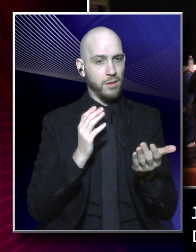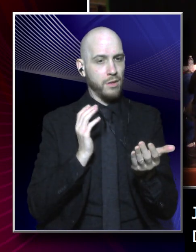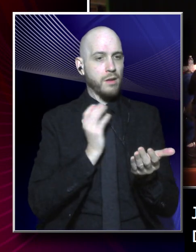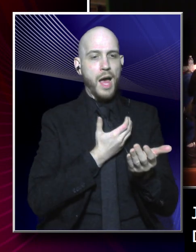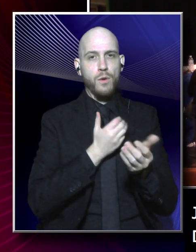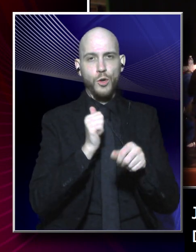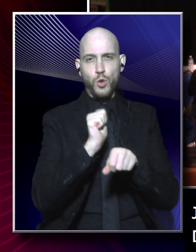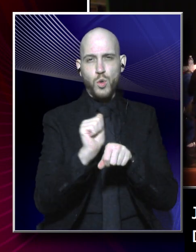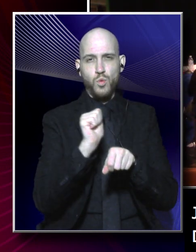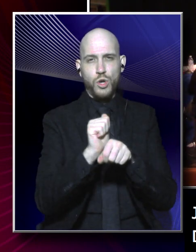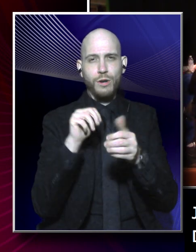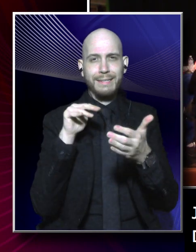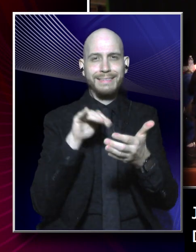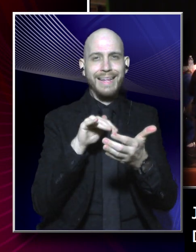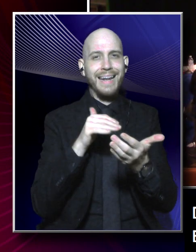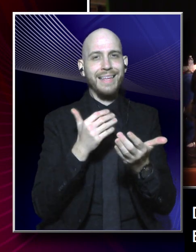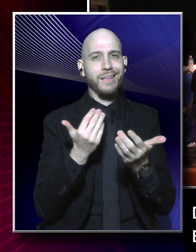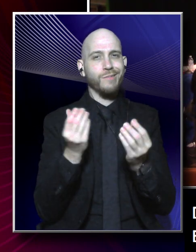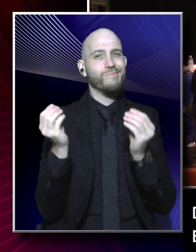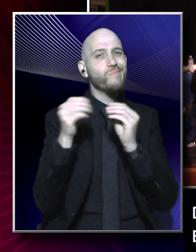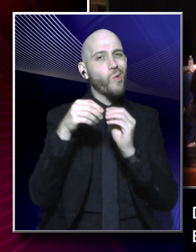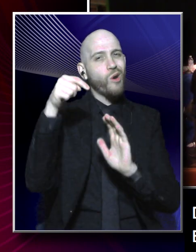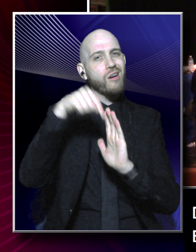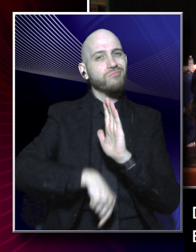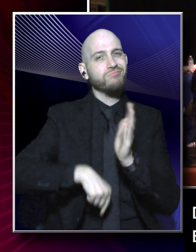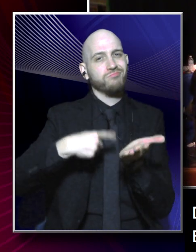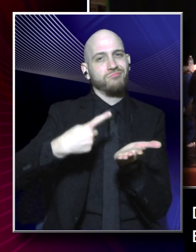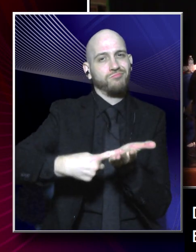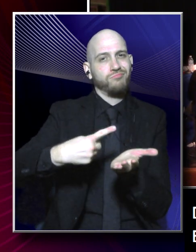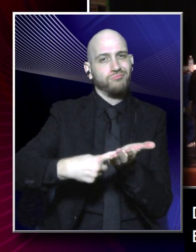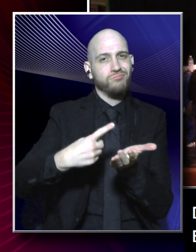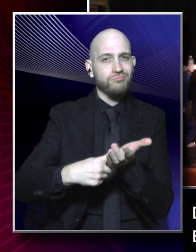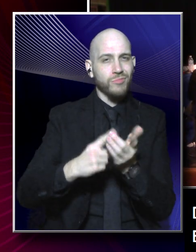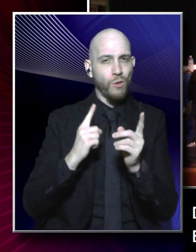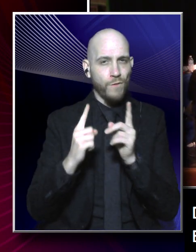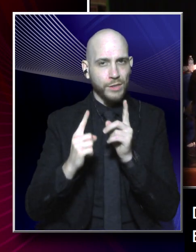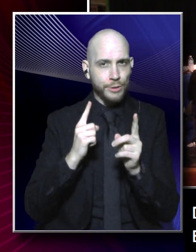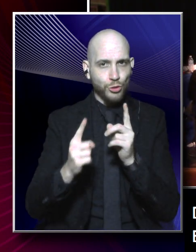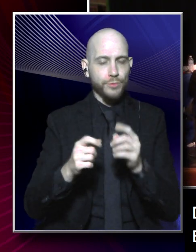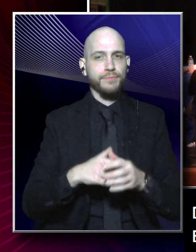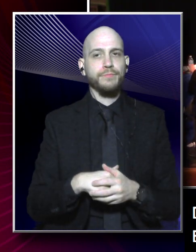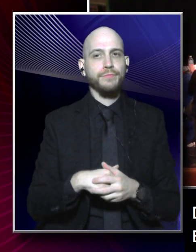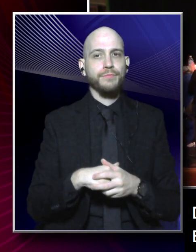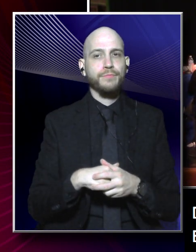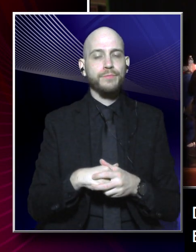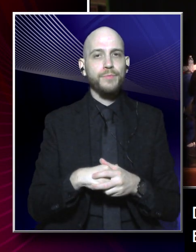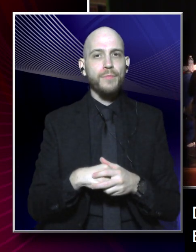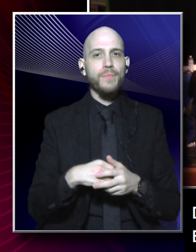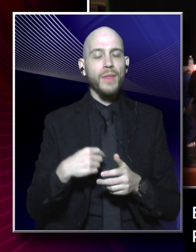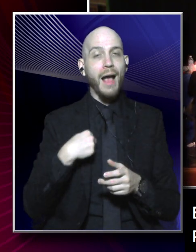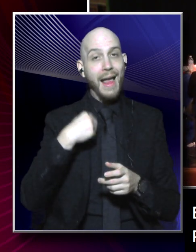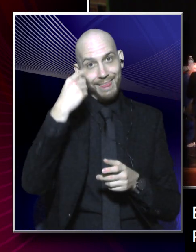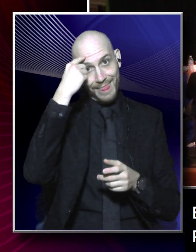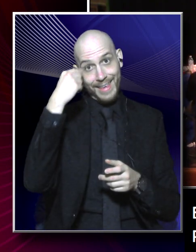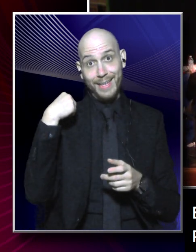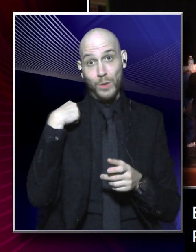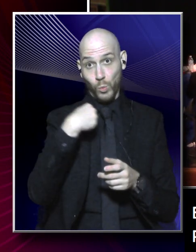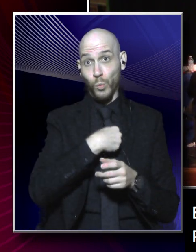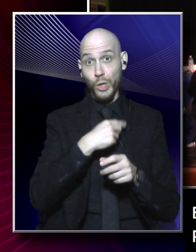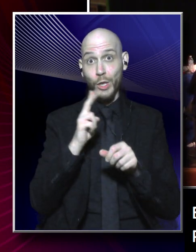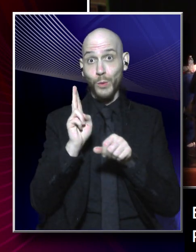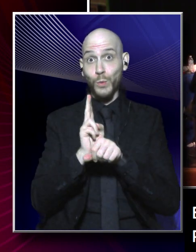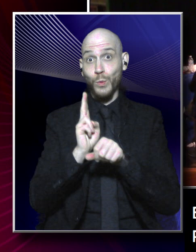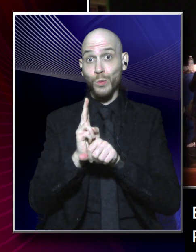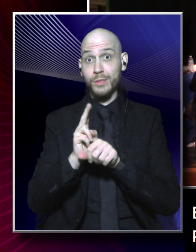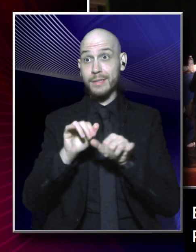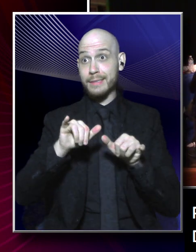think one of the things is we are saying perhaps sometimes the same terms, but we mean different things.